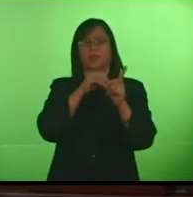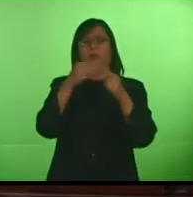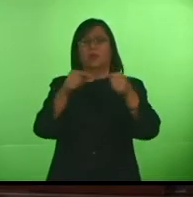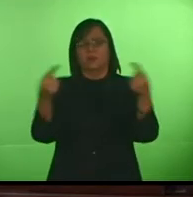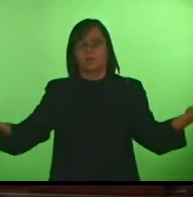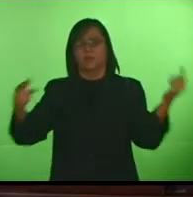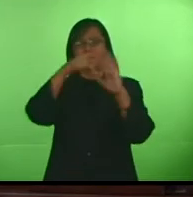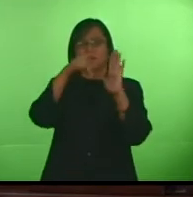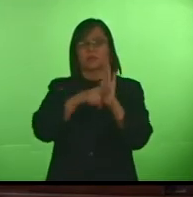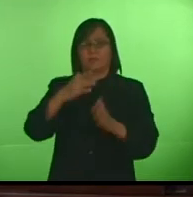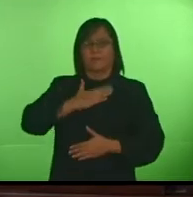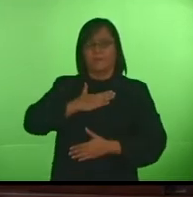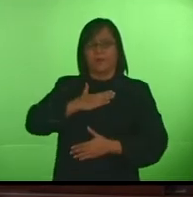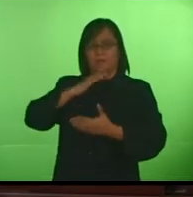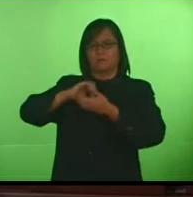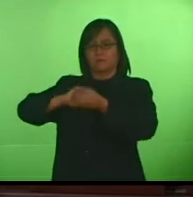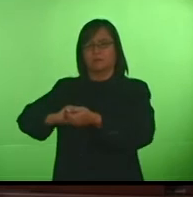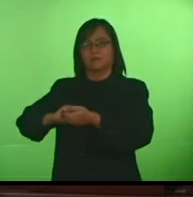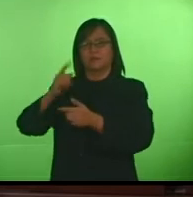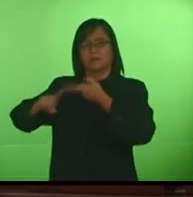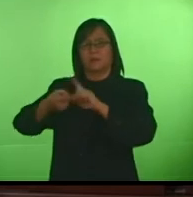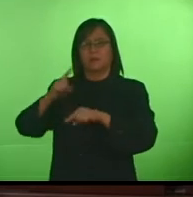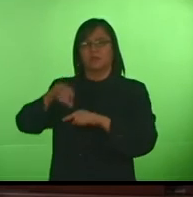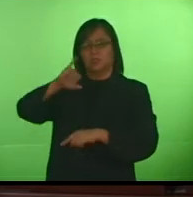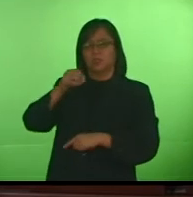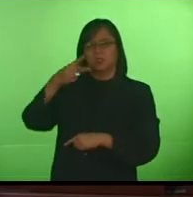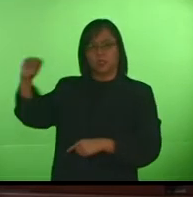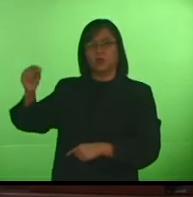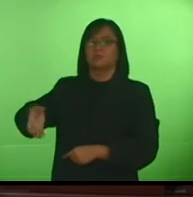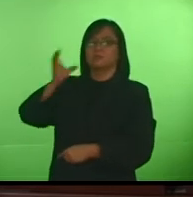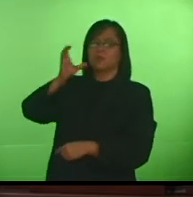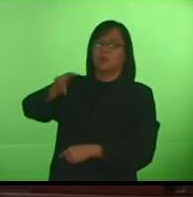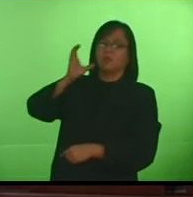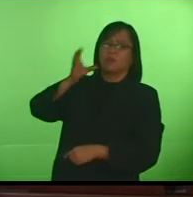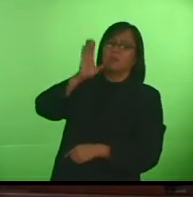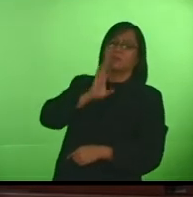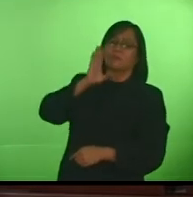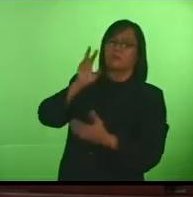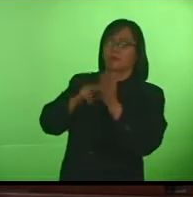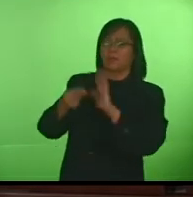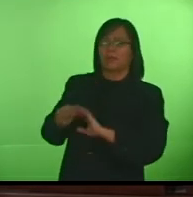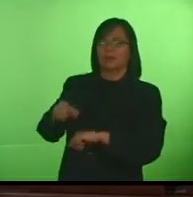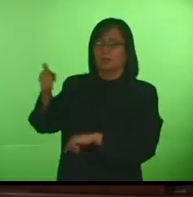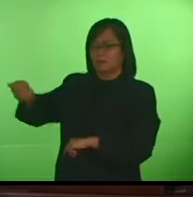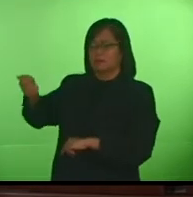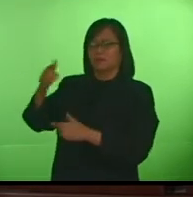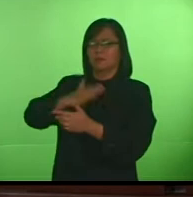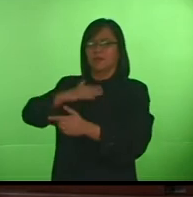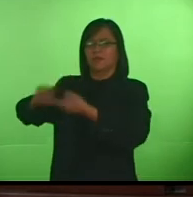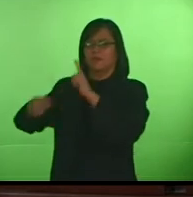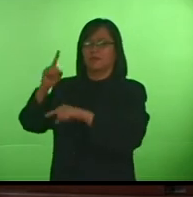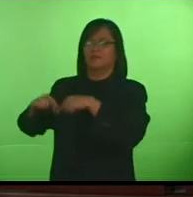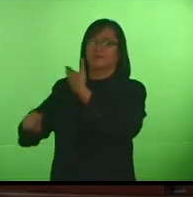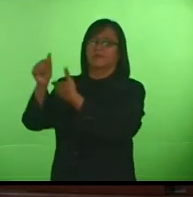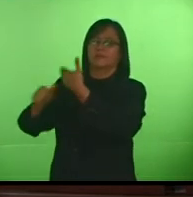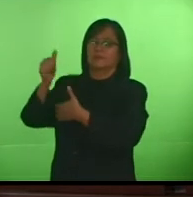good friend John drinks. Therefore, my friend is endangering his health. So